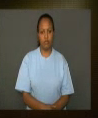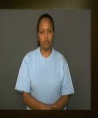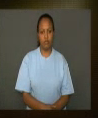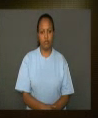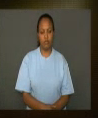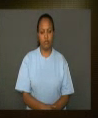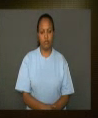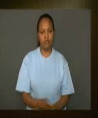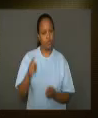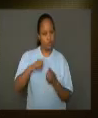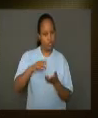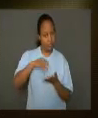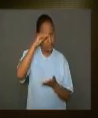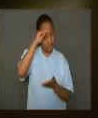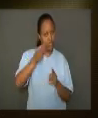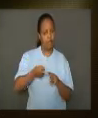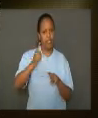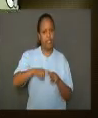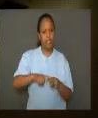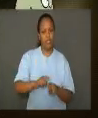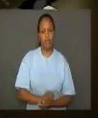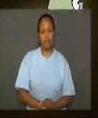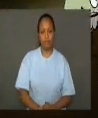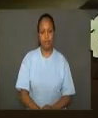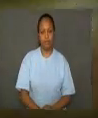Let's get back to our lesson.